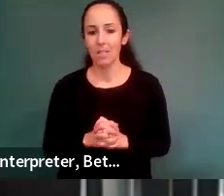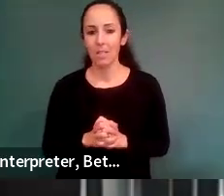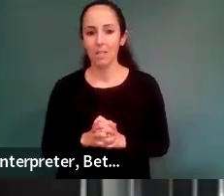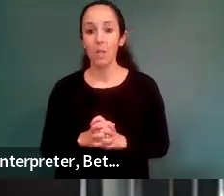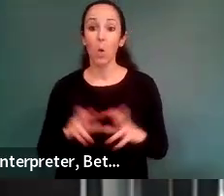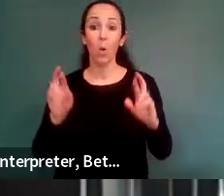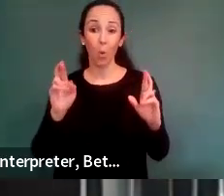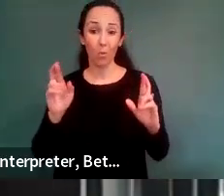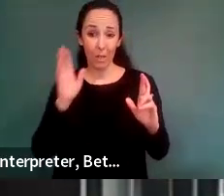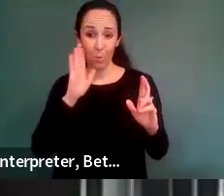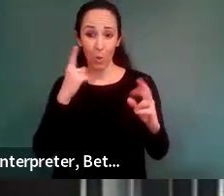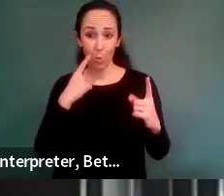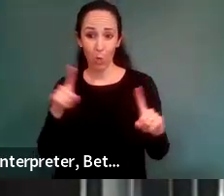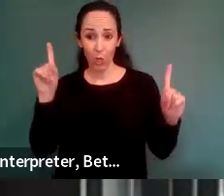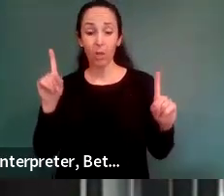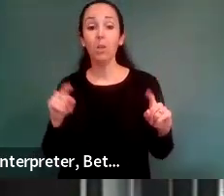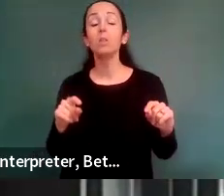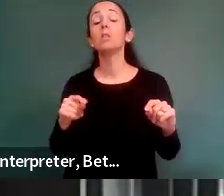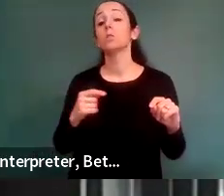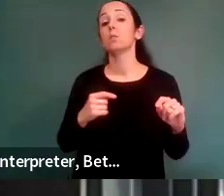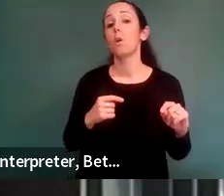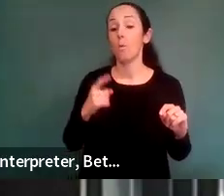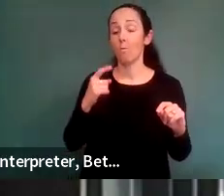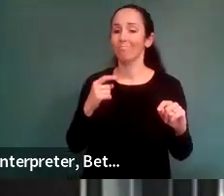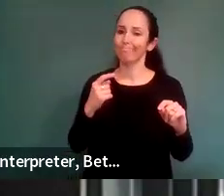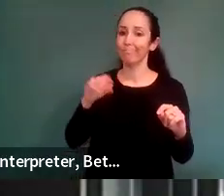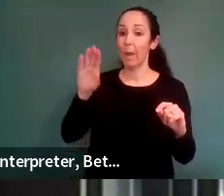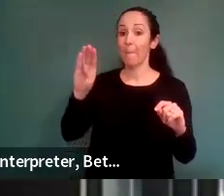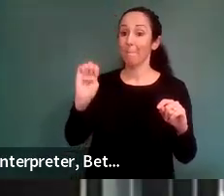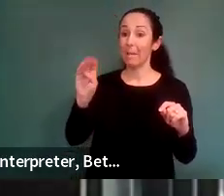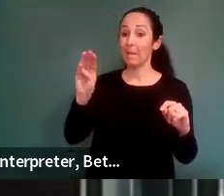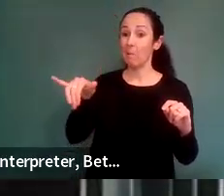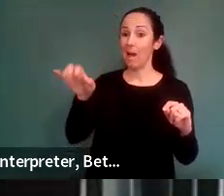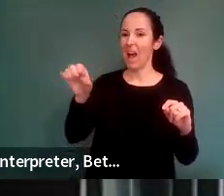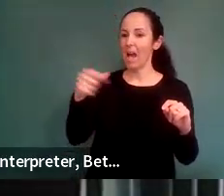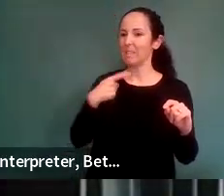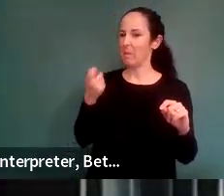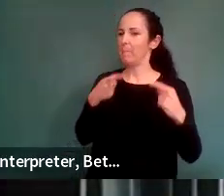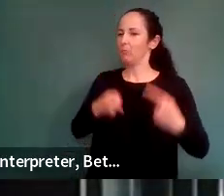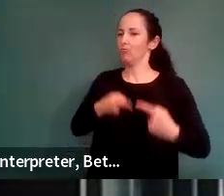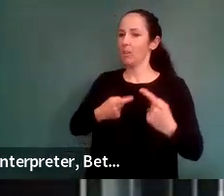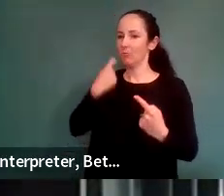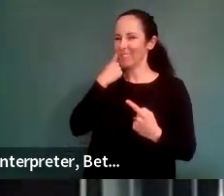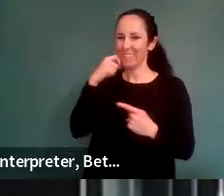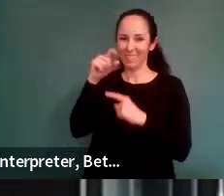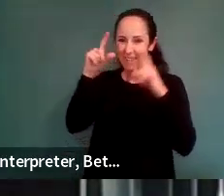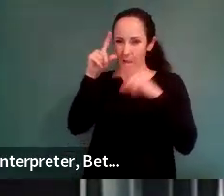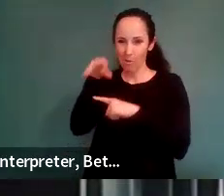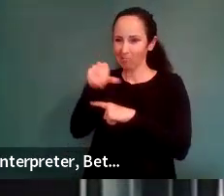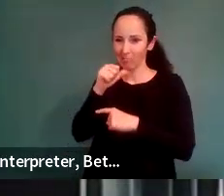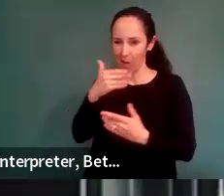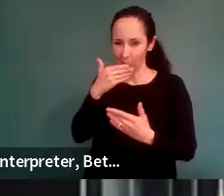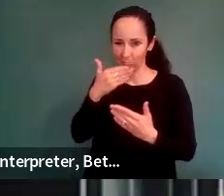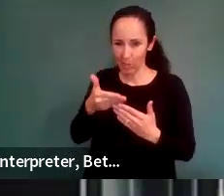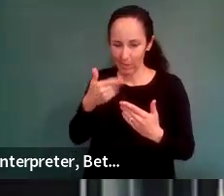Hopefully this works because my Be My Eyes has been giving me some camera issues. But let's address the question: what is Be My